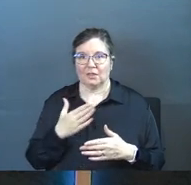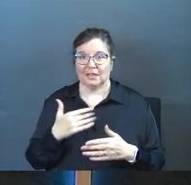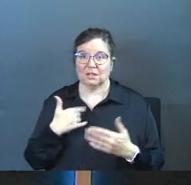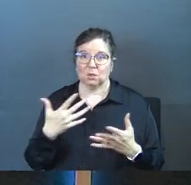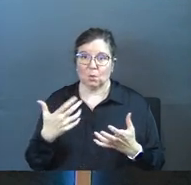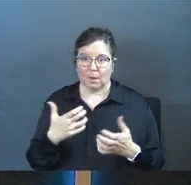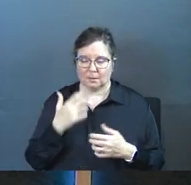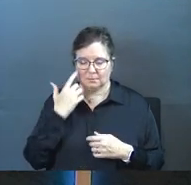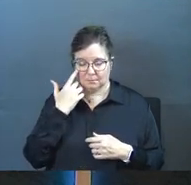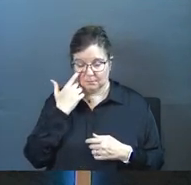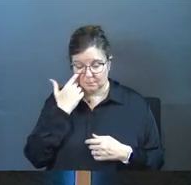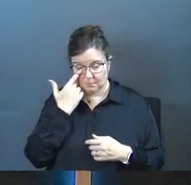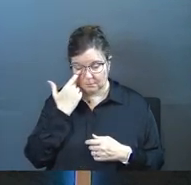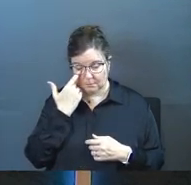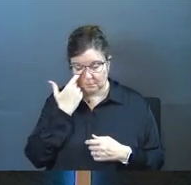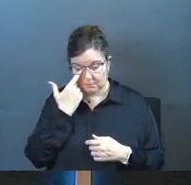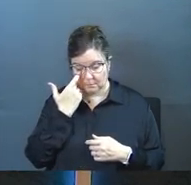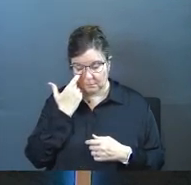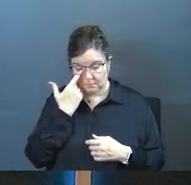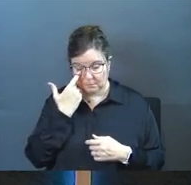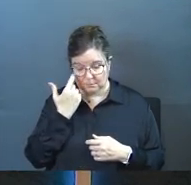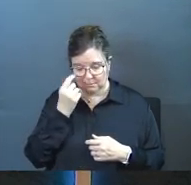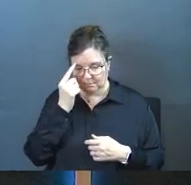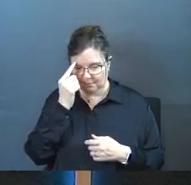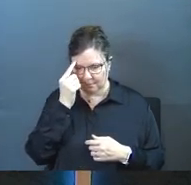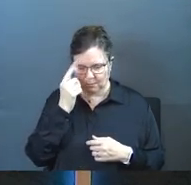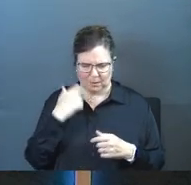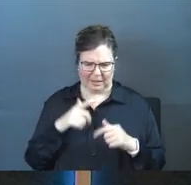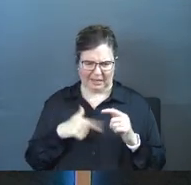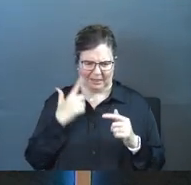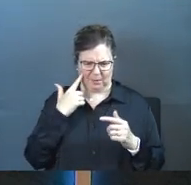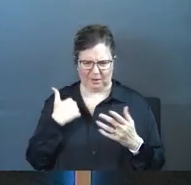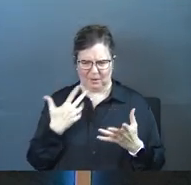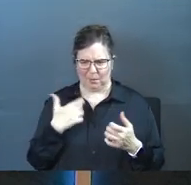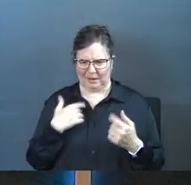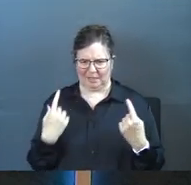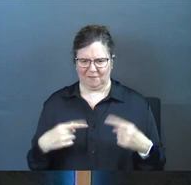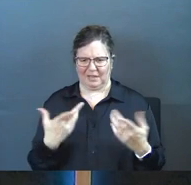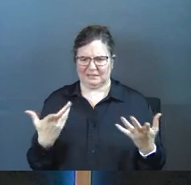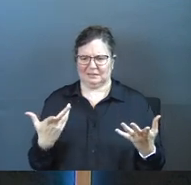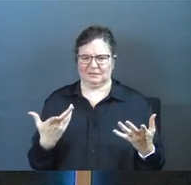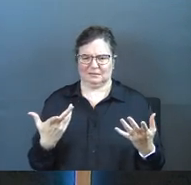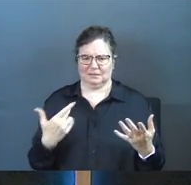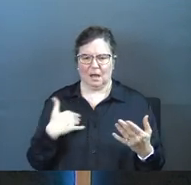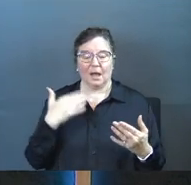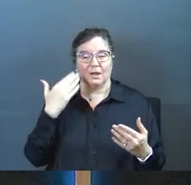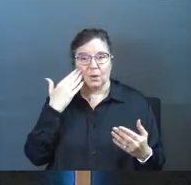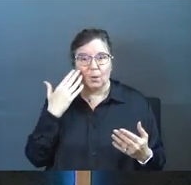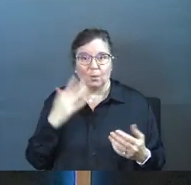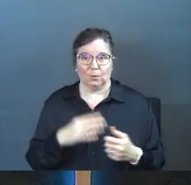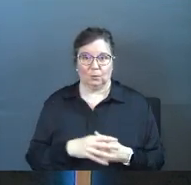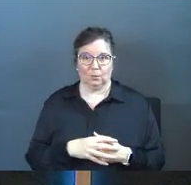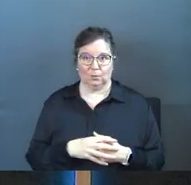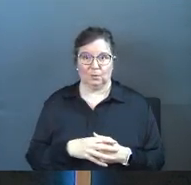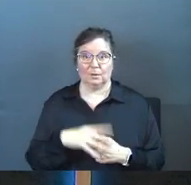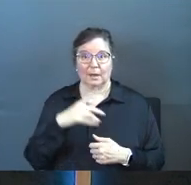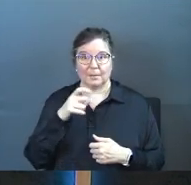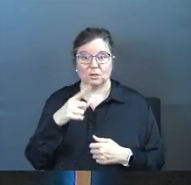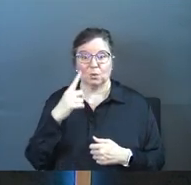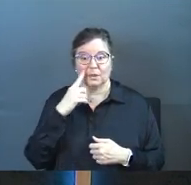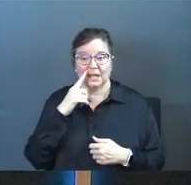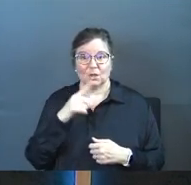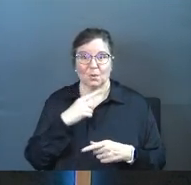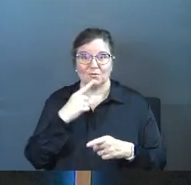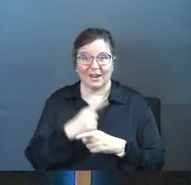things that you want. You're like, well, I can't think of what I want in the fight. I know. Because you